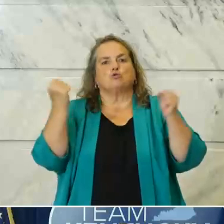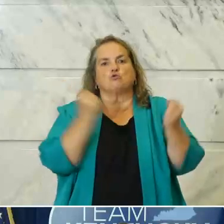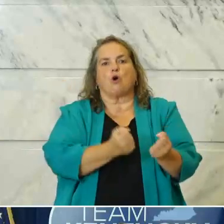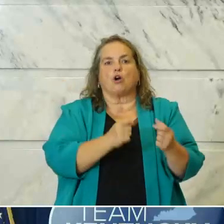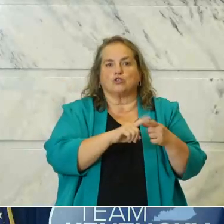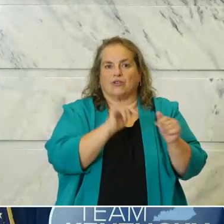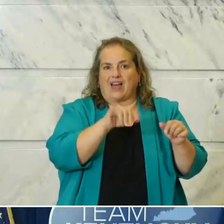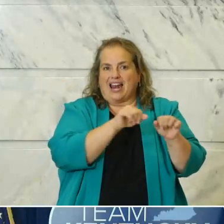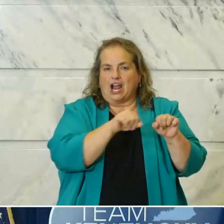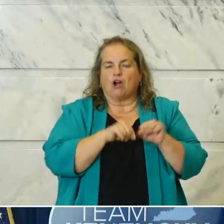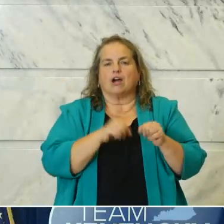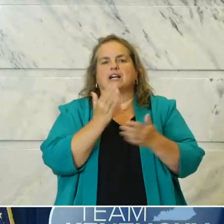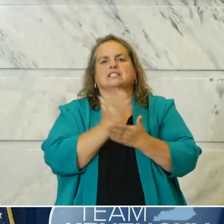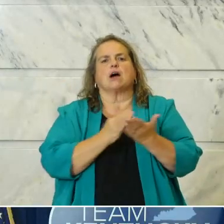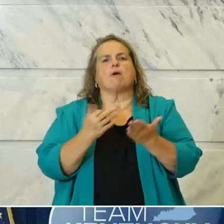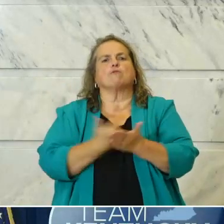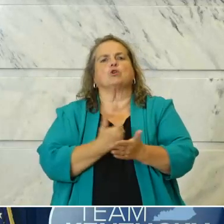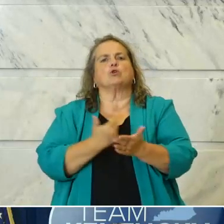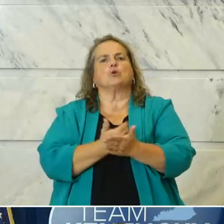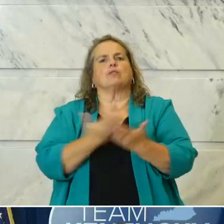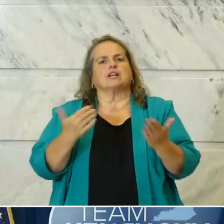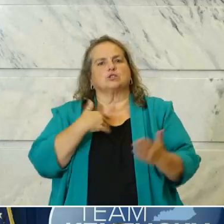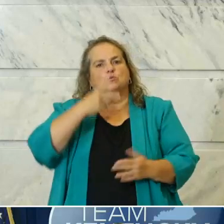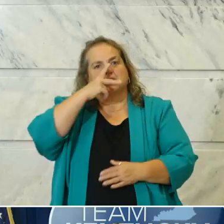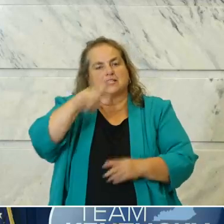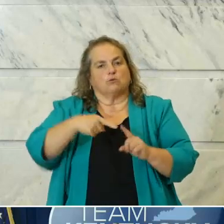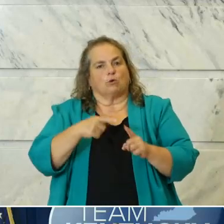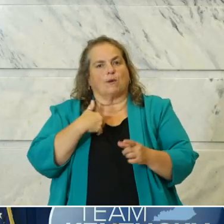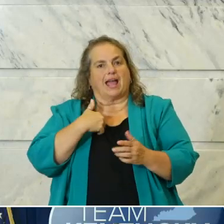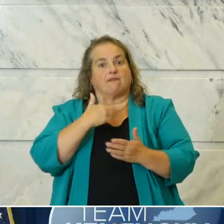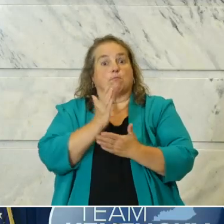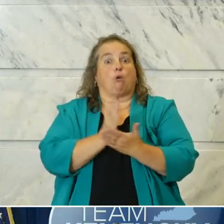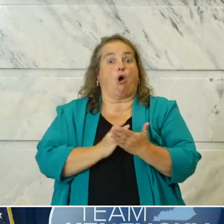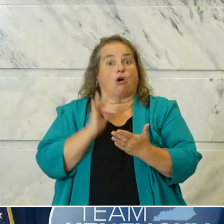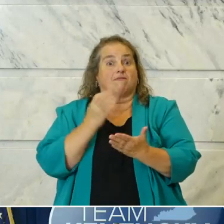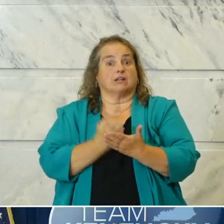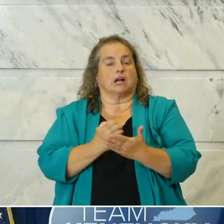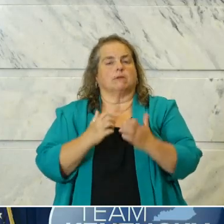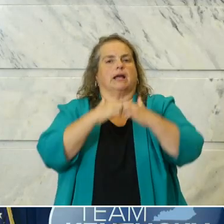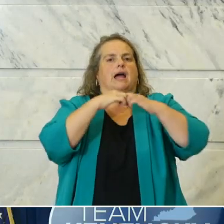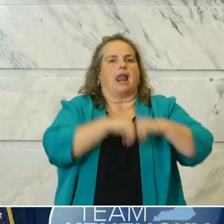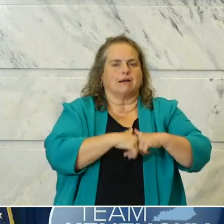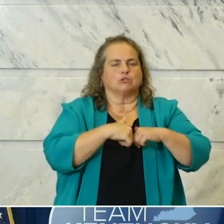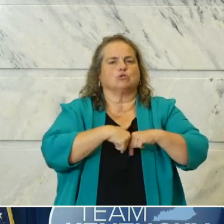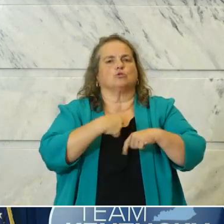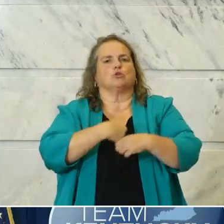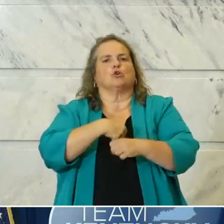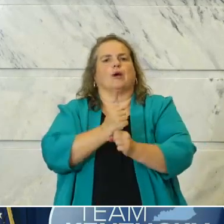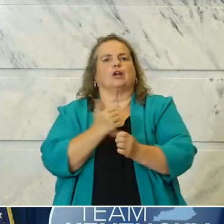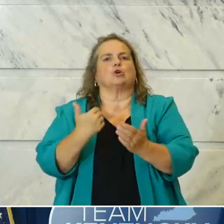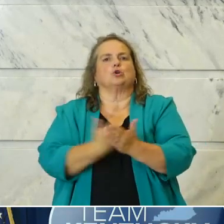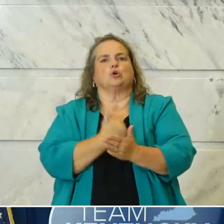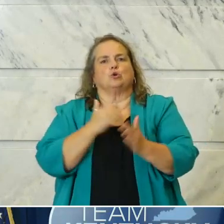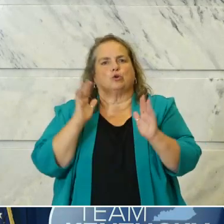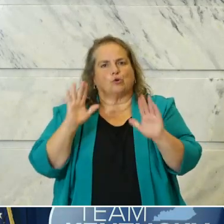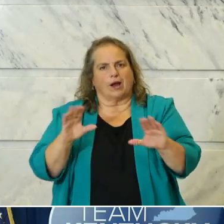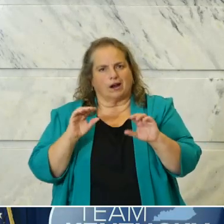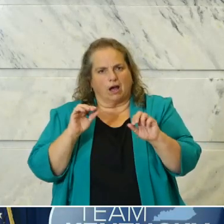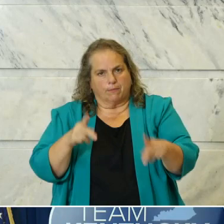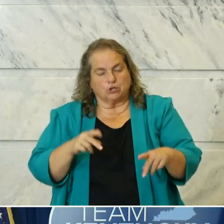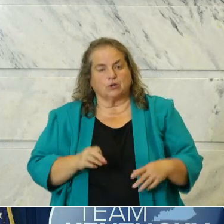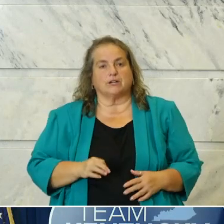the ingenuity we see when we have part of an economy collapsing to create new, great